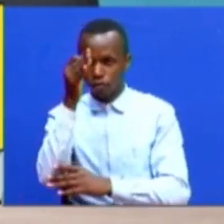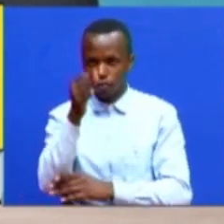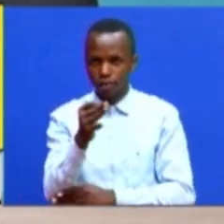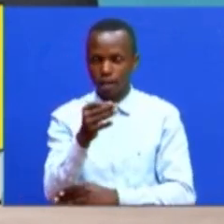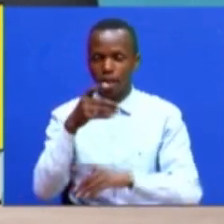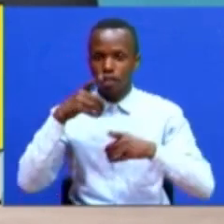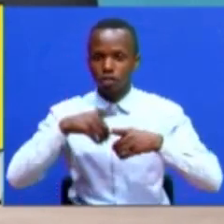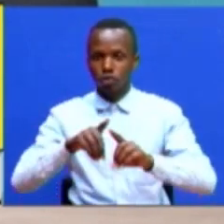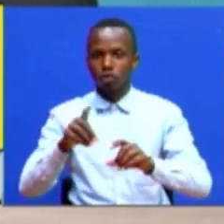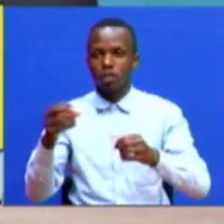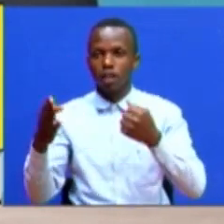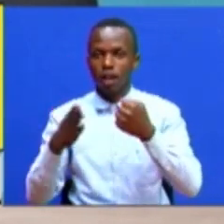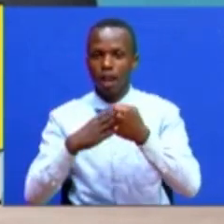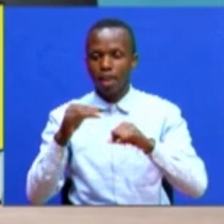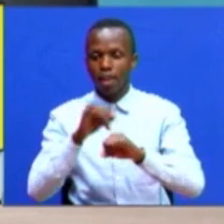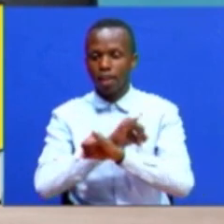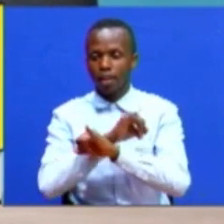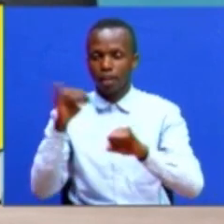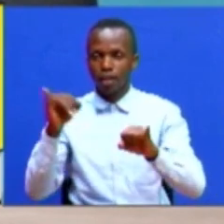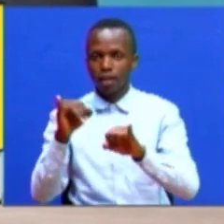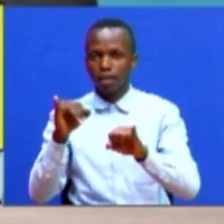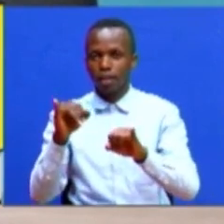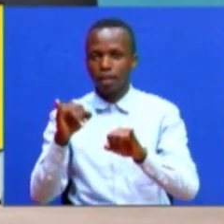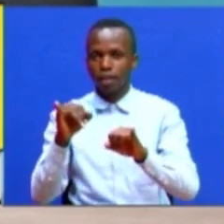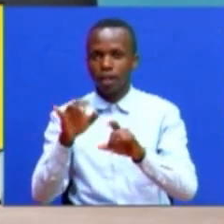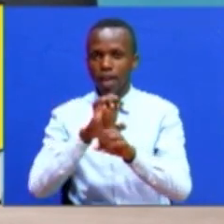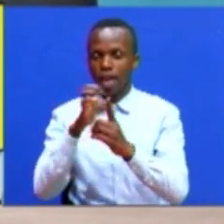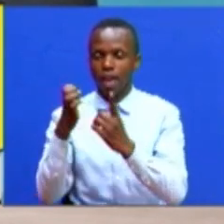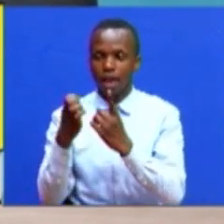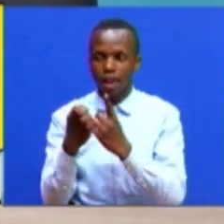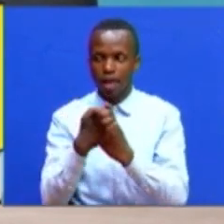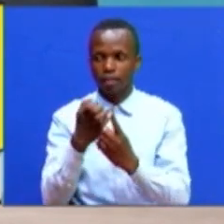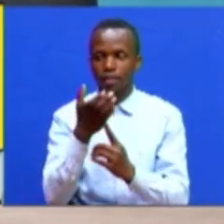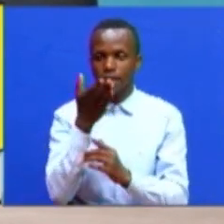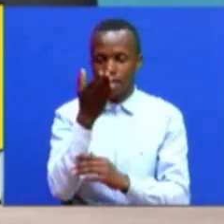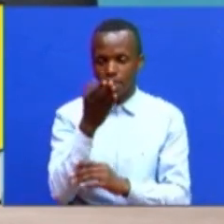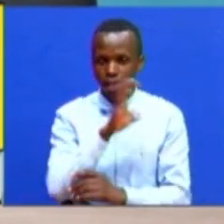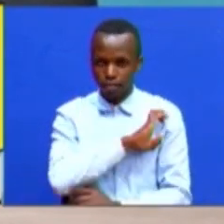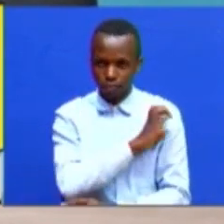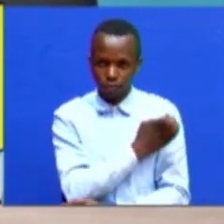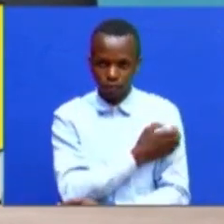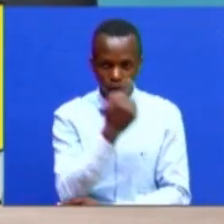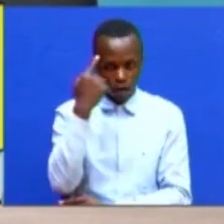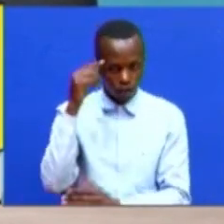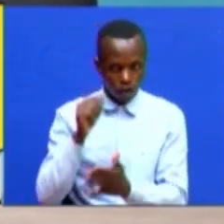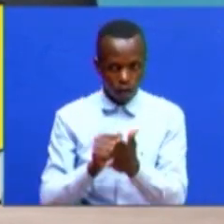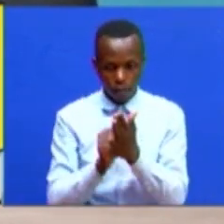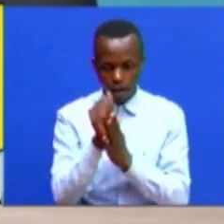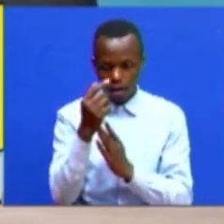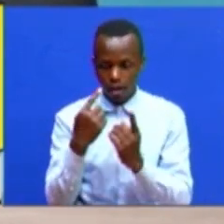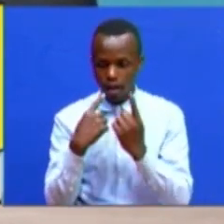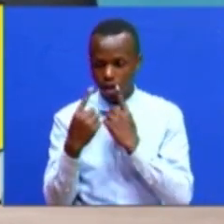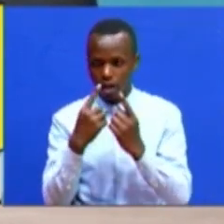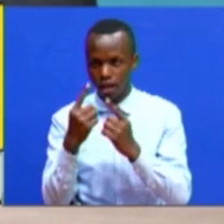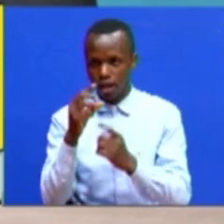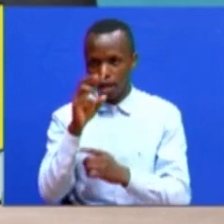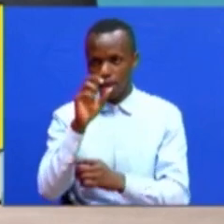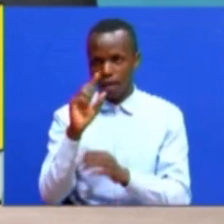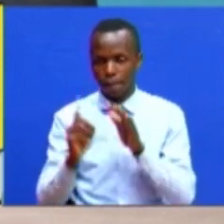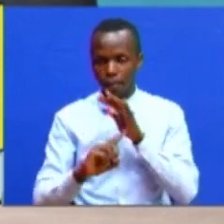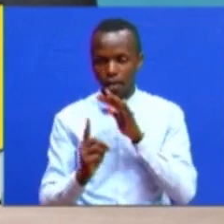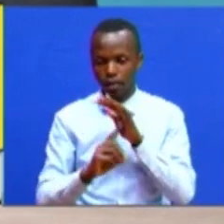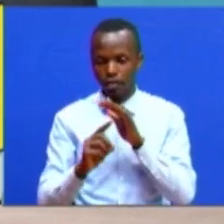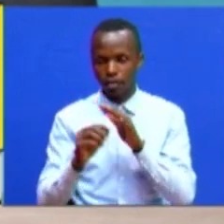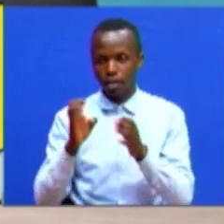9th Clean Energy Conference and Expo hosted by Kenya Association of Manufacturers. Speaking at the forum, Ministry of Energy and